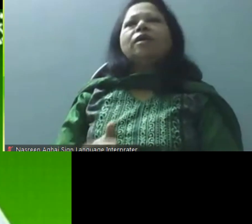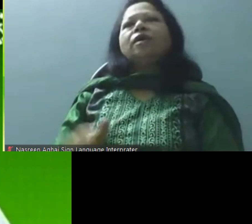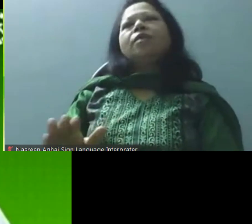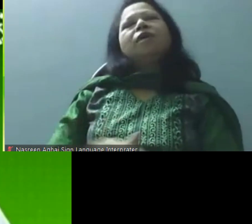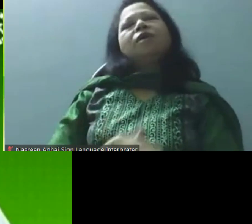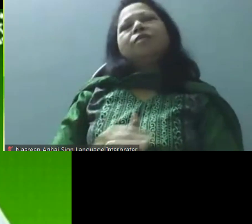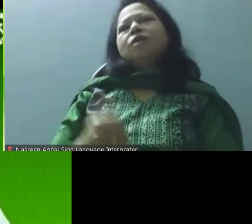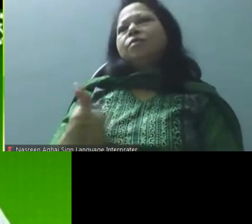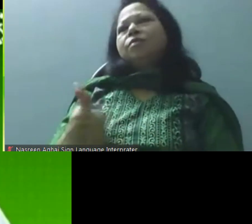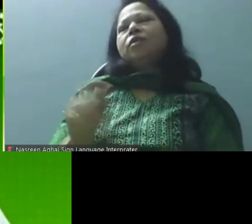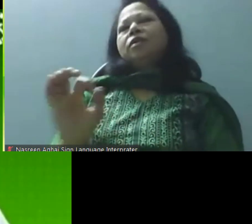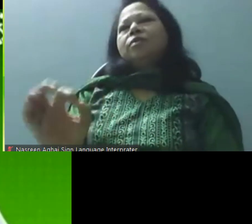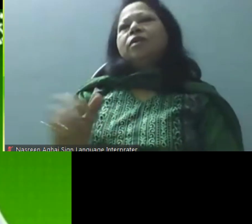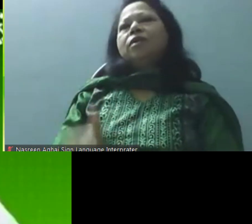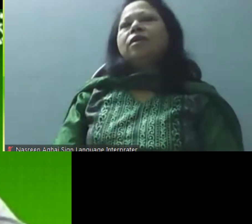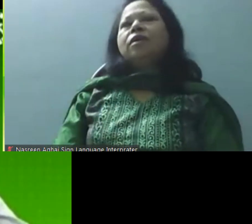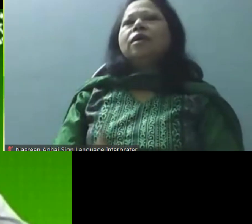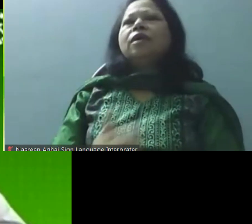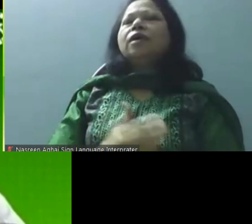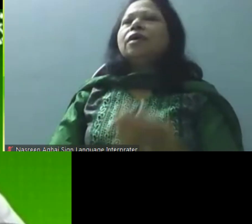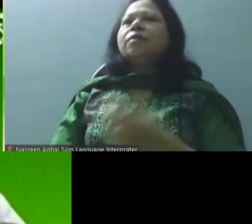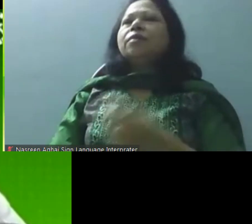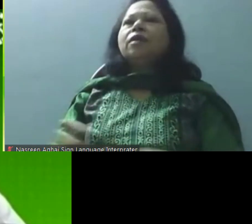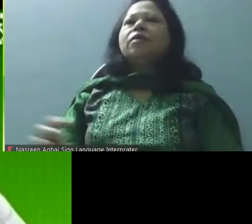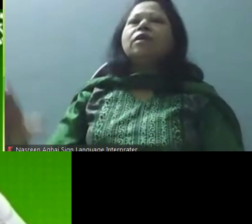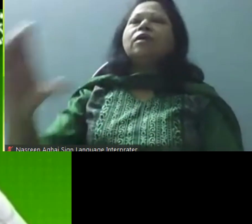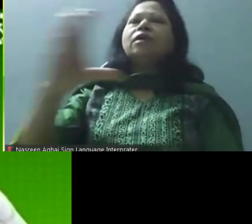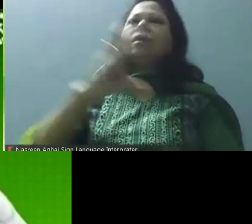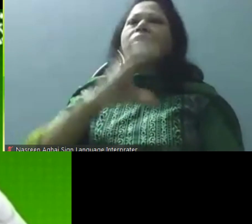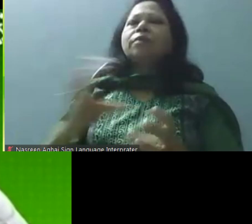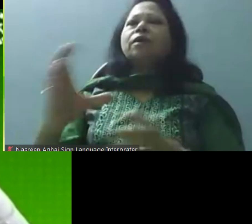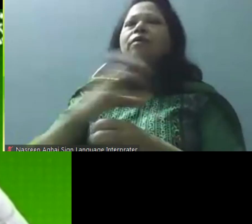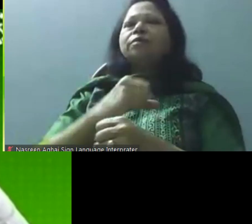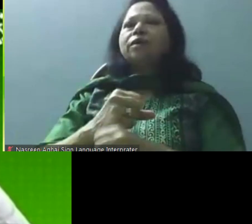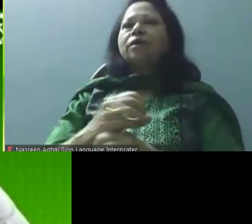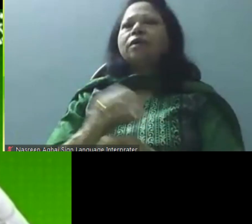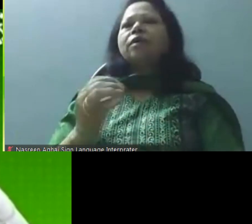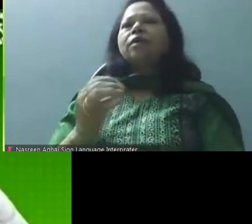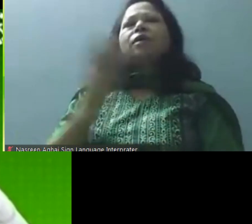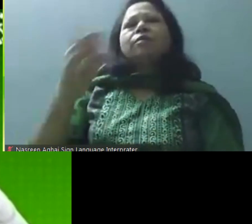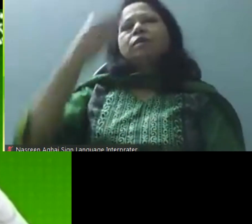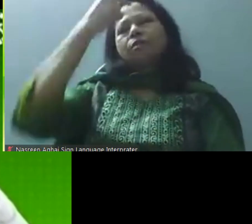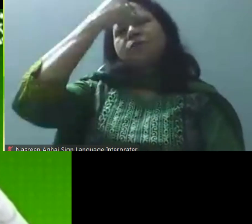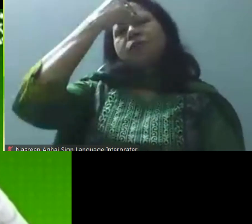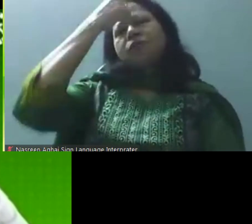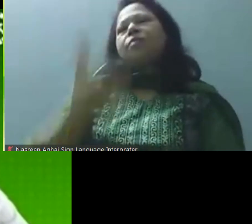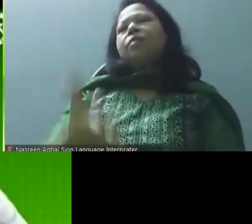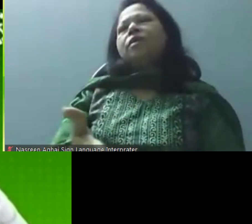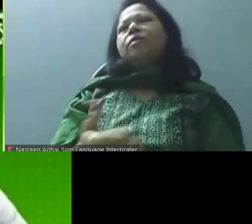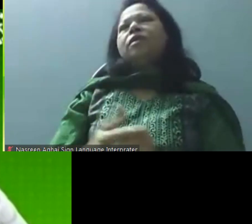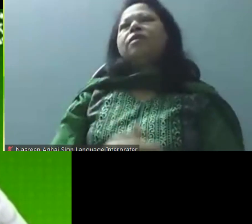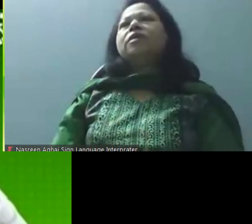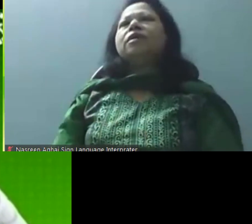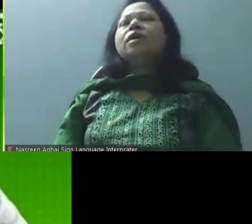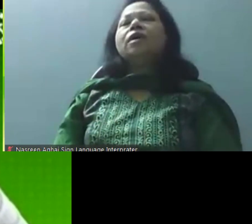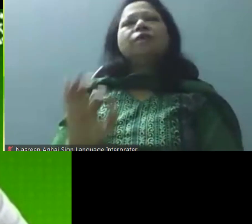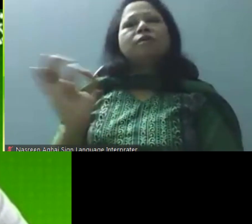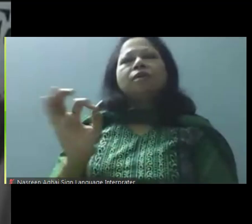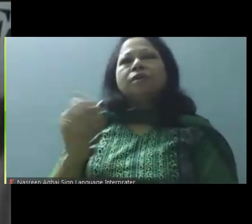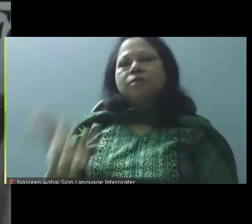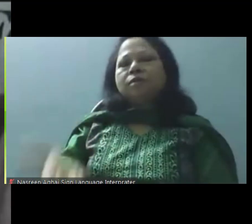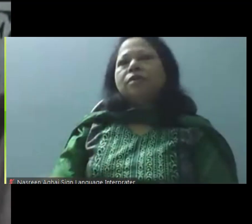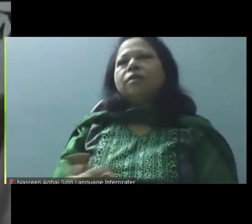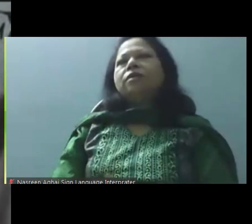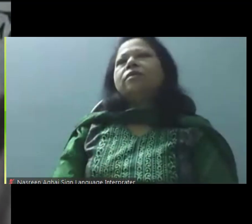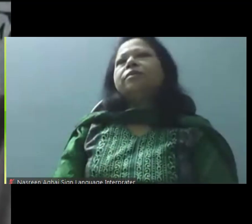the particularly disabled community, because they are practically facing the problem. So this is encouraging sign, and I'm